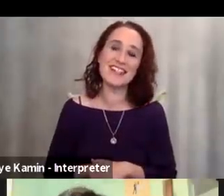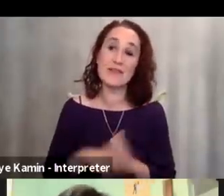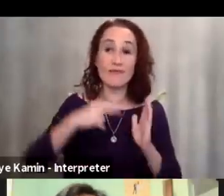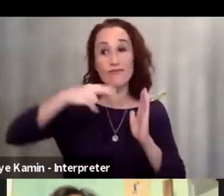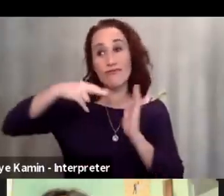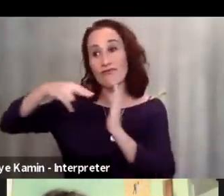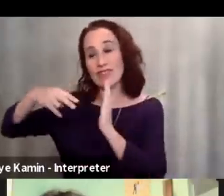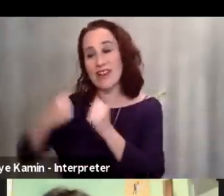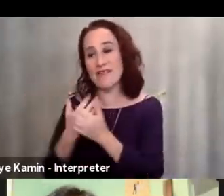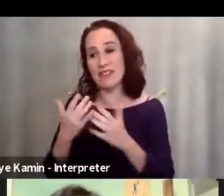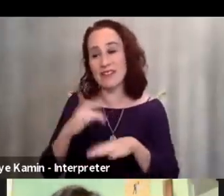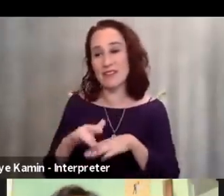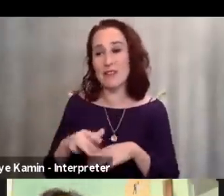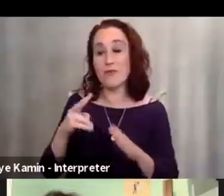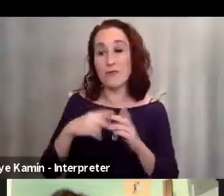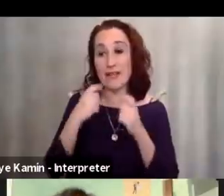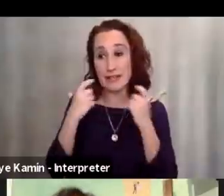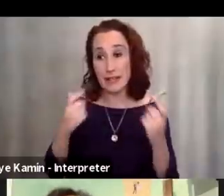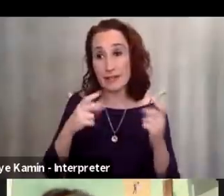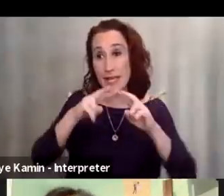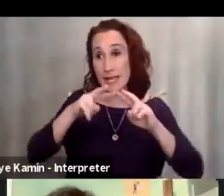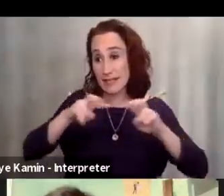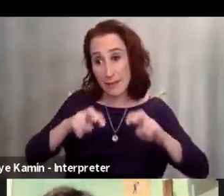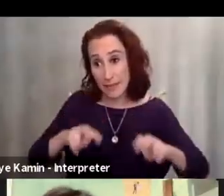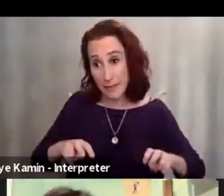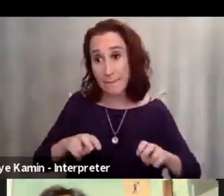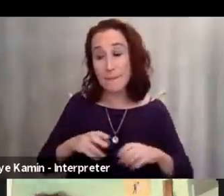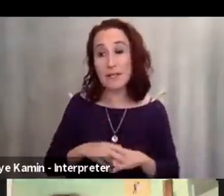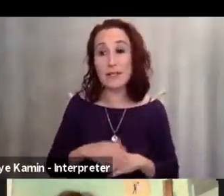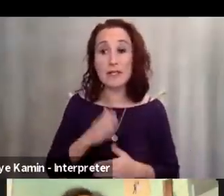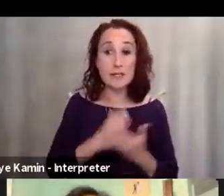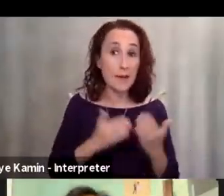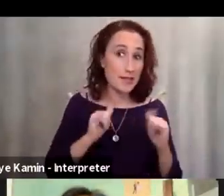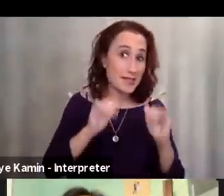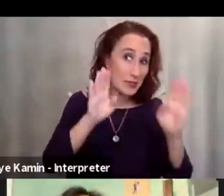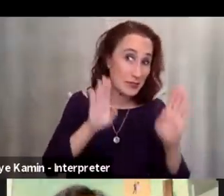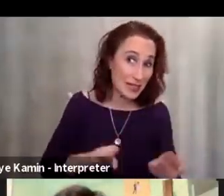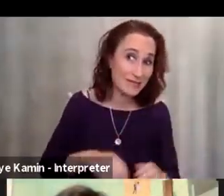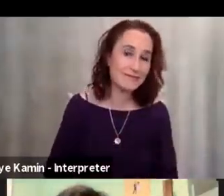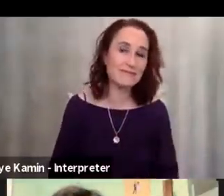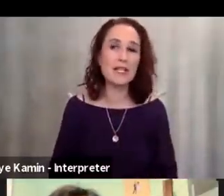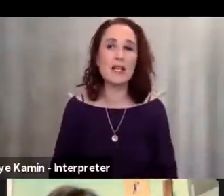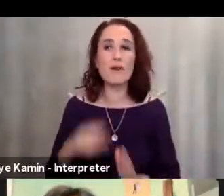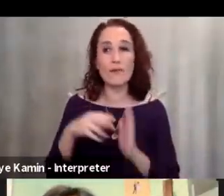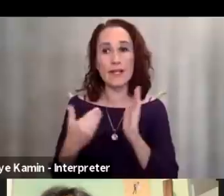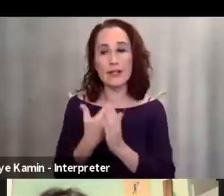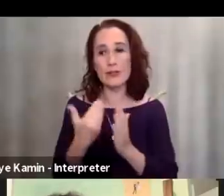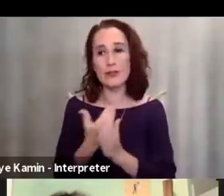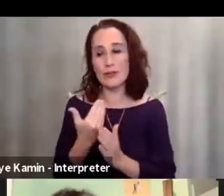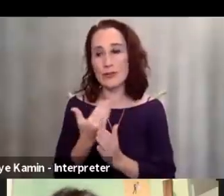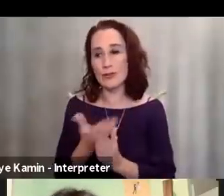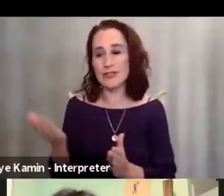Read what's out there. Read the classics, examine them too, and some of them are still great. But read the new stuff that's out there